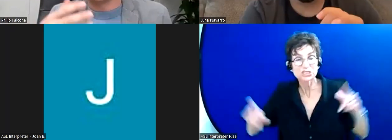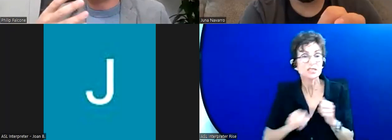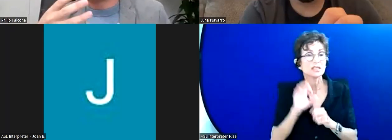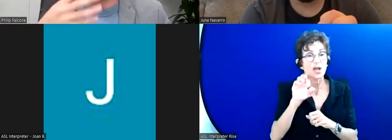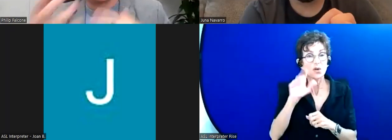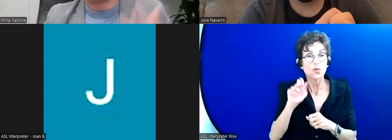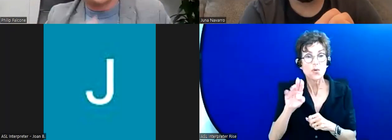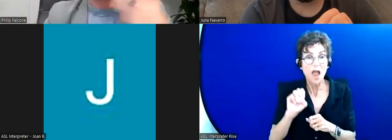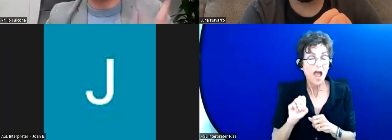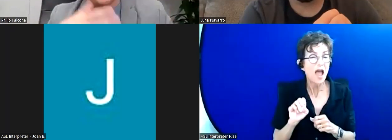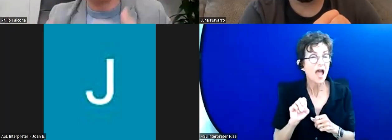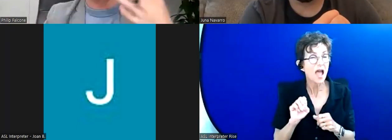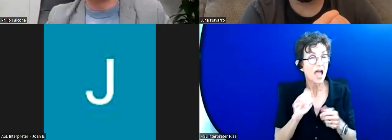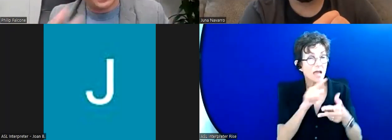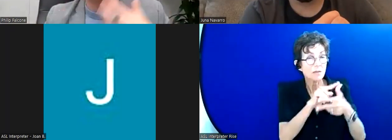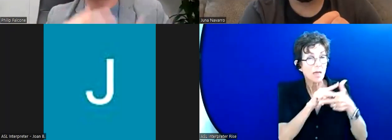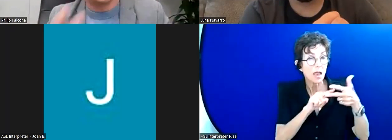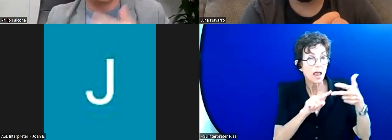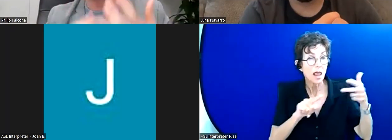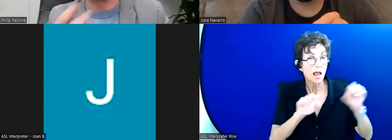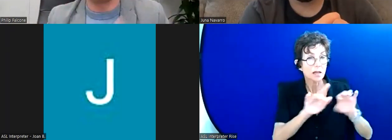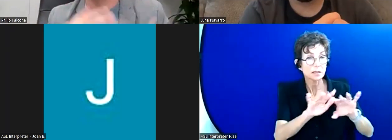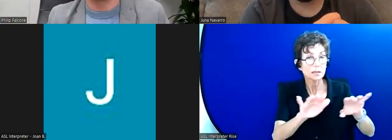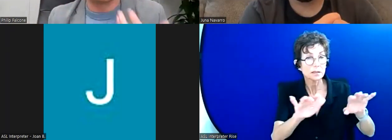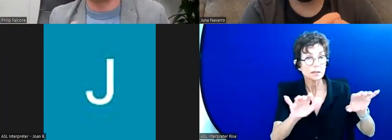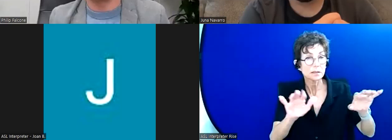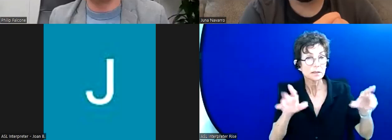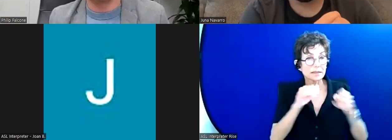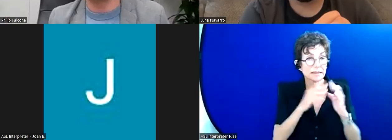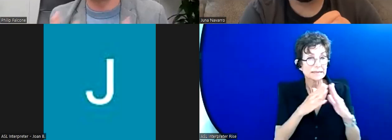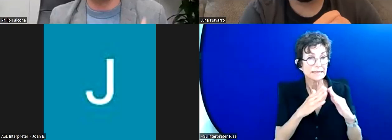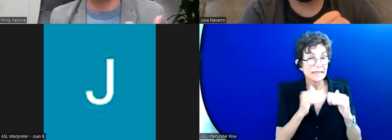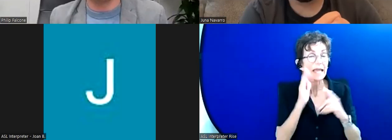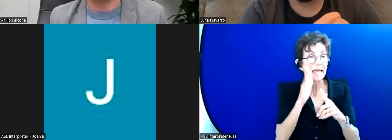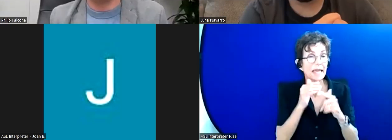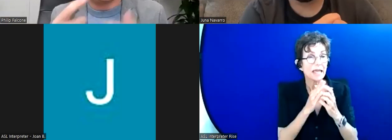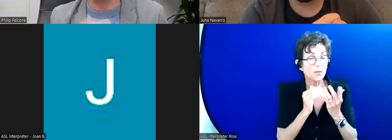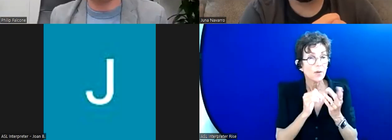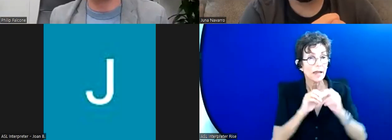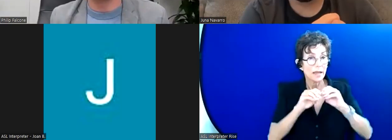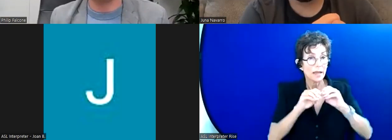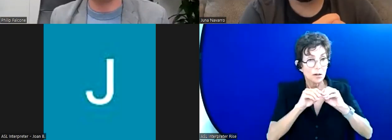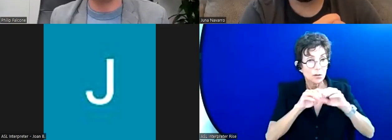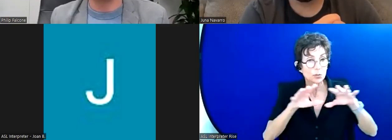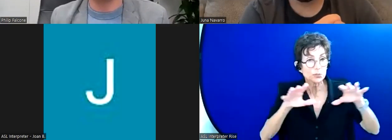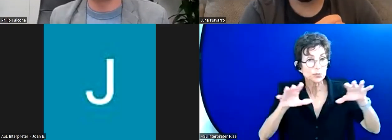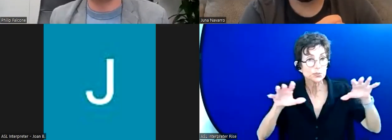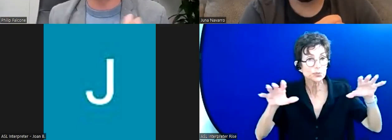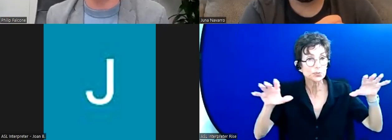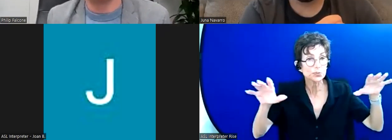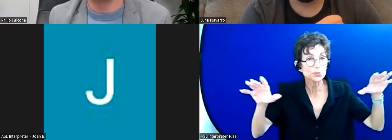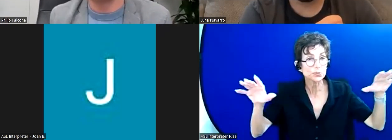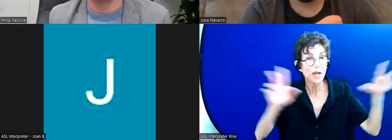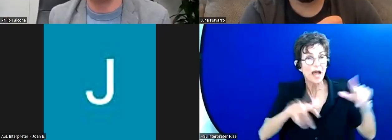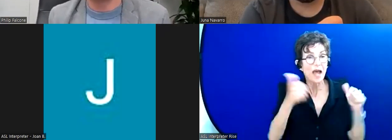it is perpetuated. It perpetuates other undesirable activity. And so the way you kind of end that cycle is by investing in